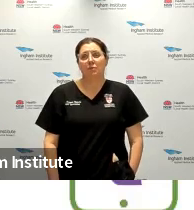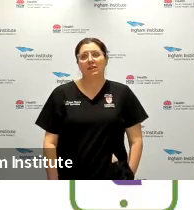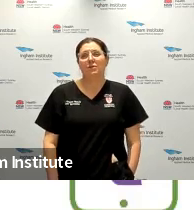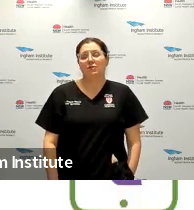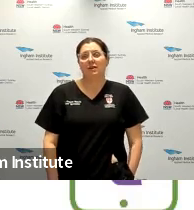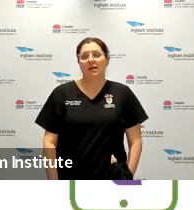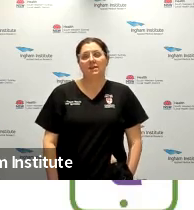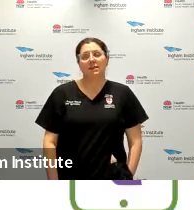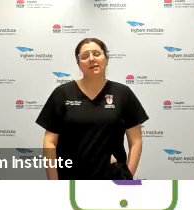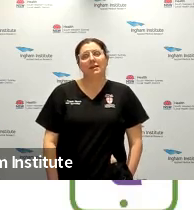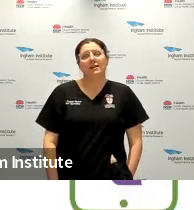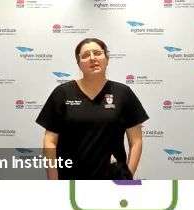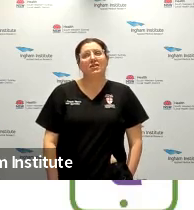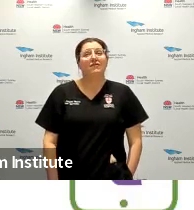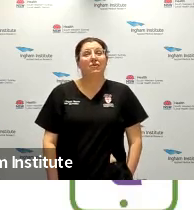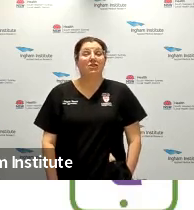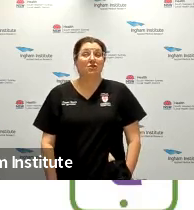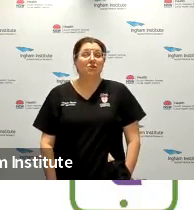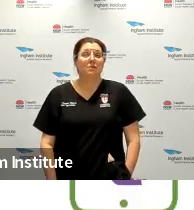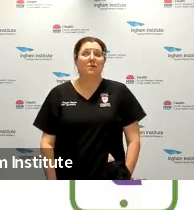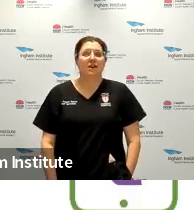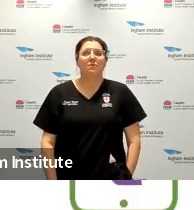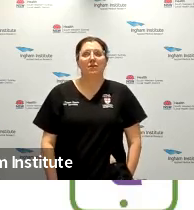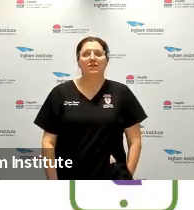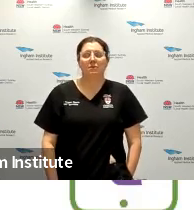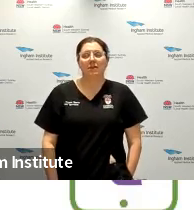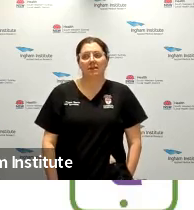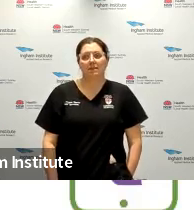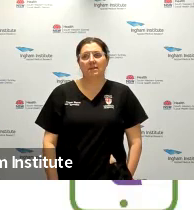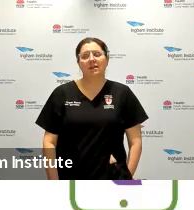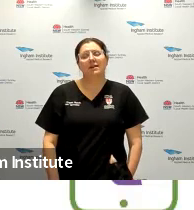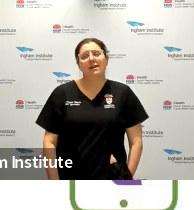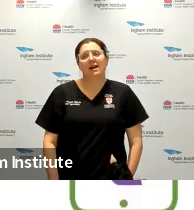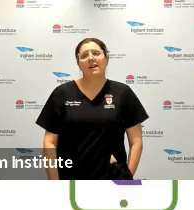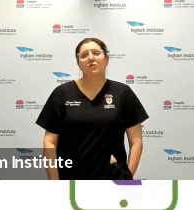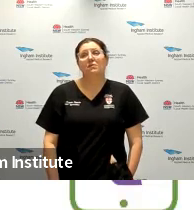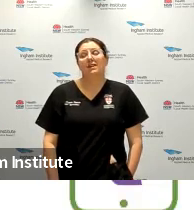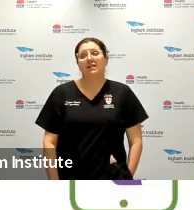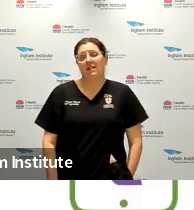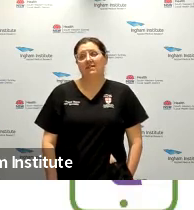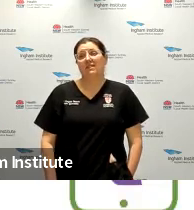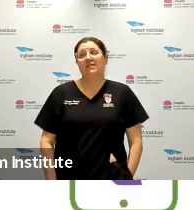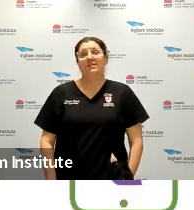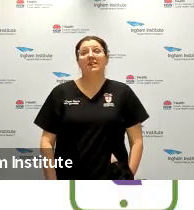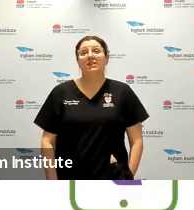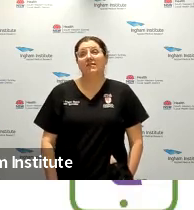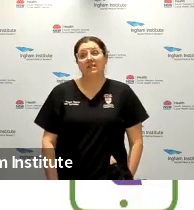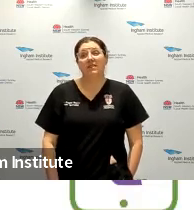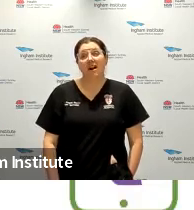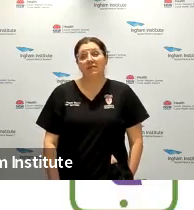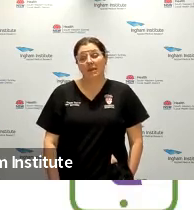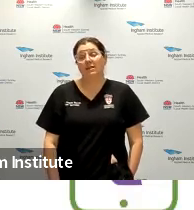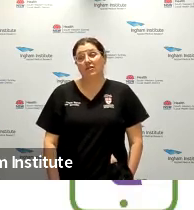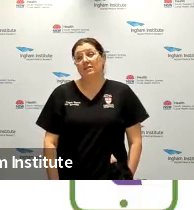the rate of preterm preeclampsia, that means only 42 women would have preterm preeclampsia. And that would mean a significant saving